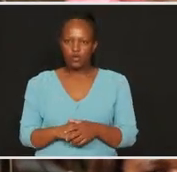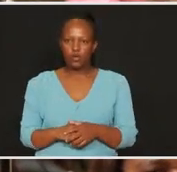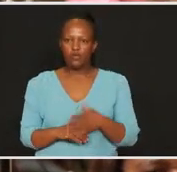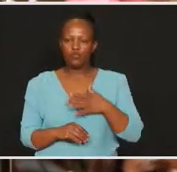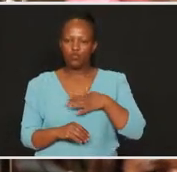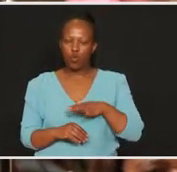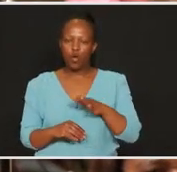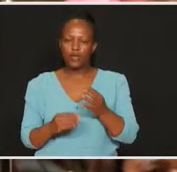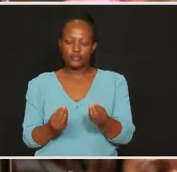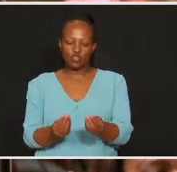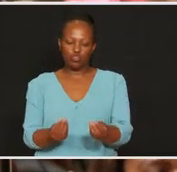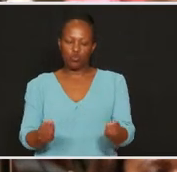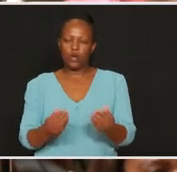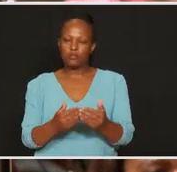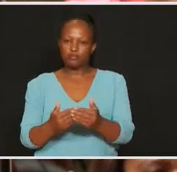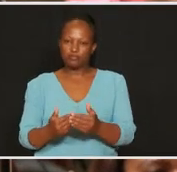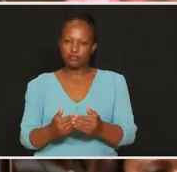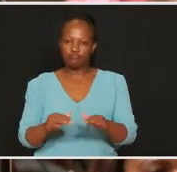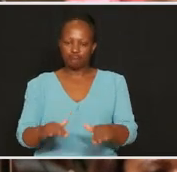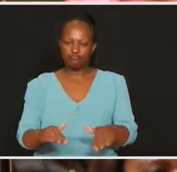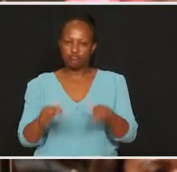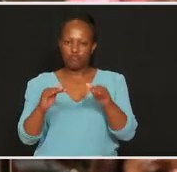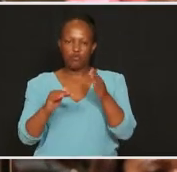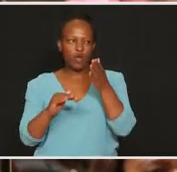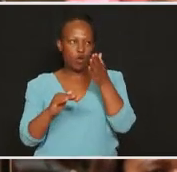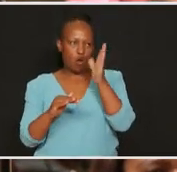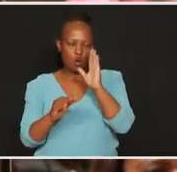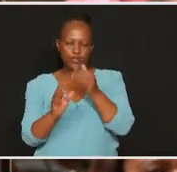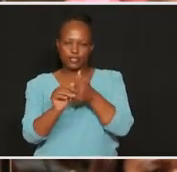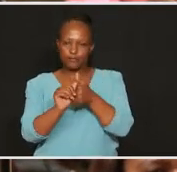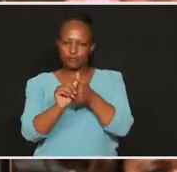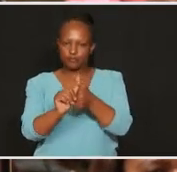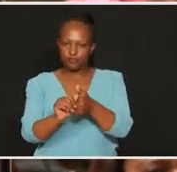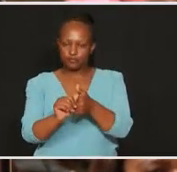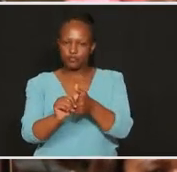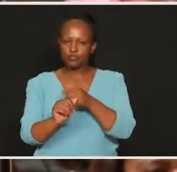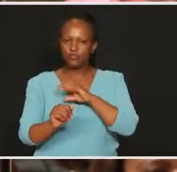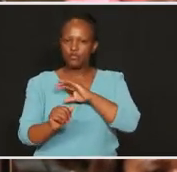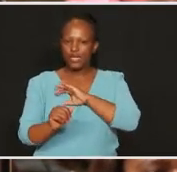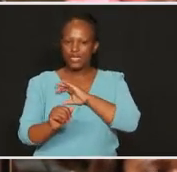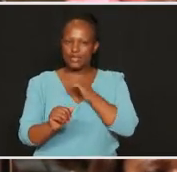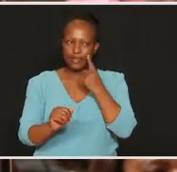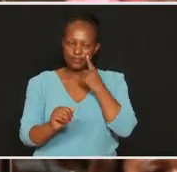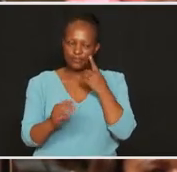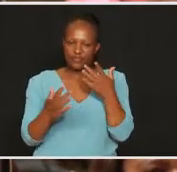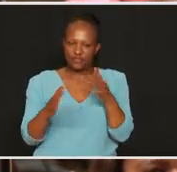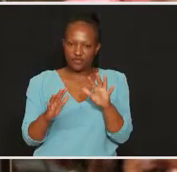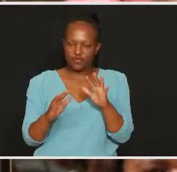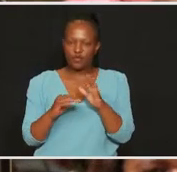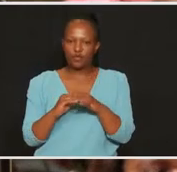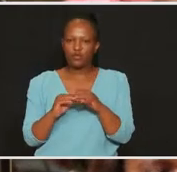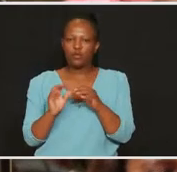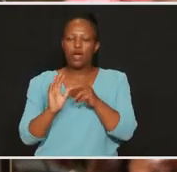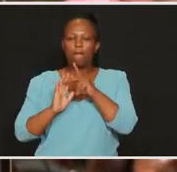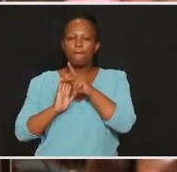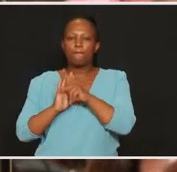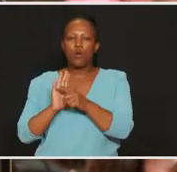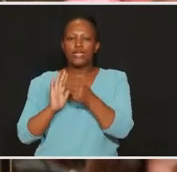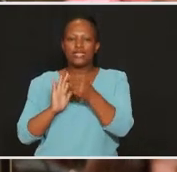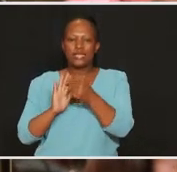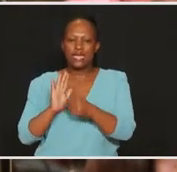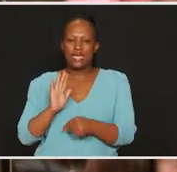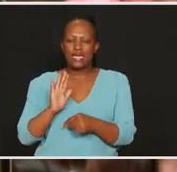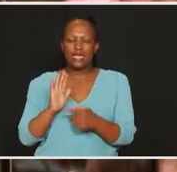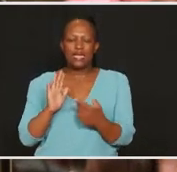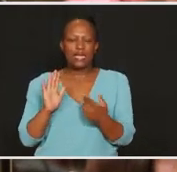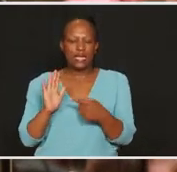Godly character and great societal contribution as a Christian witness and testimony all policies proposed by the bill that impose on